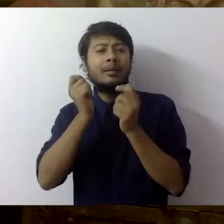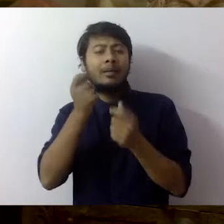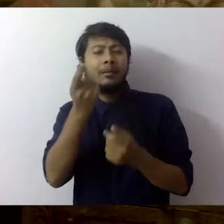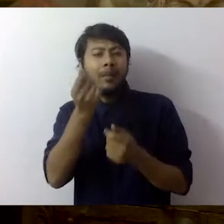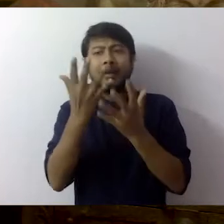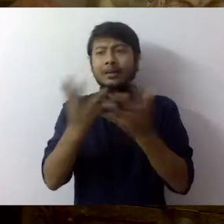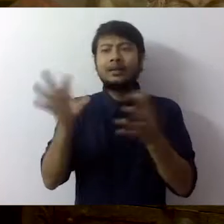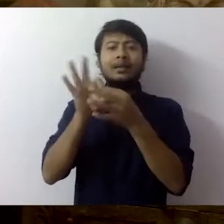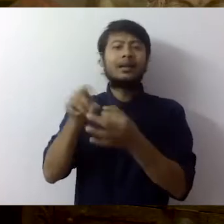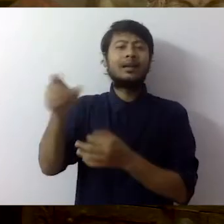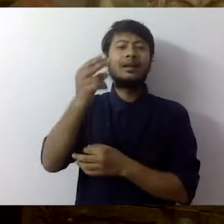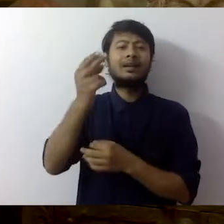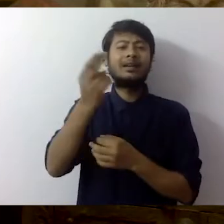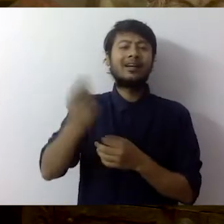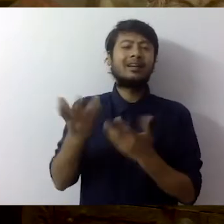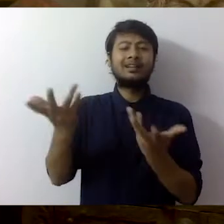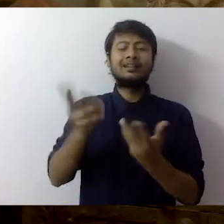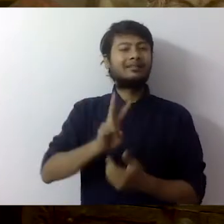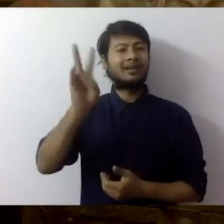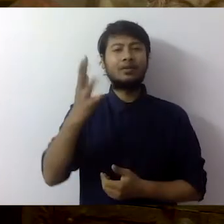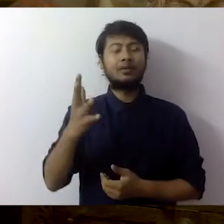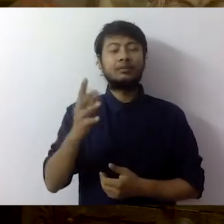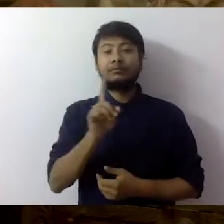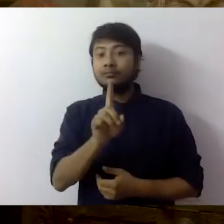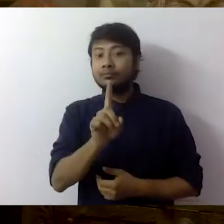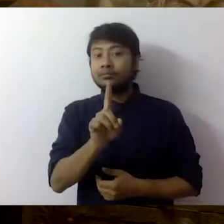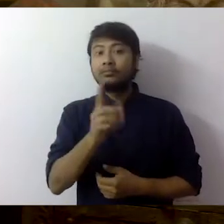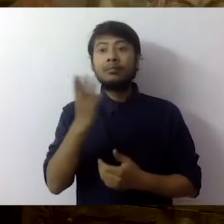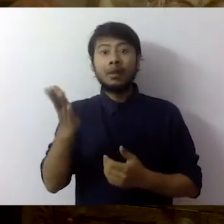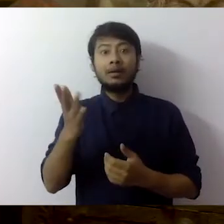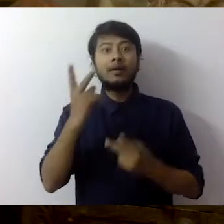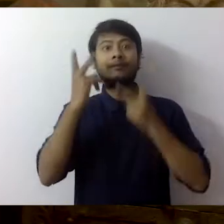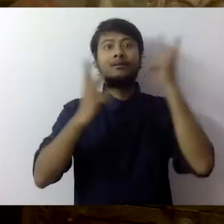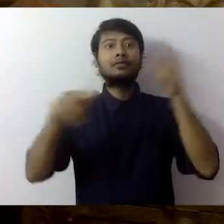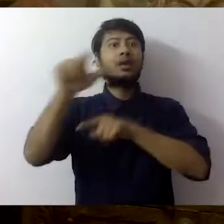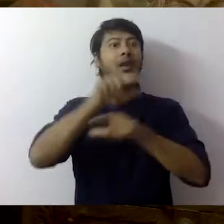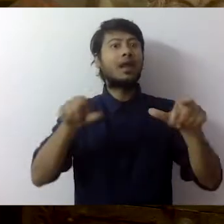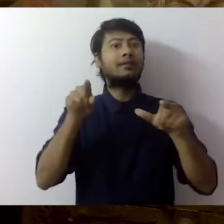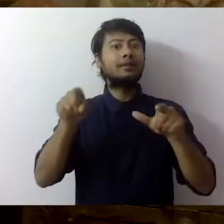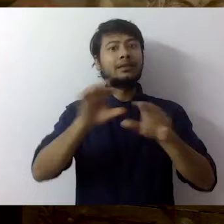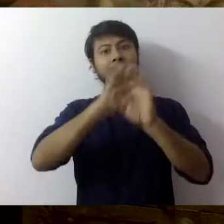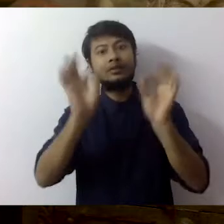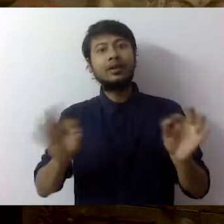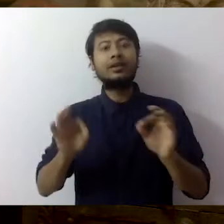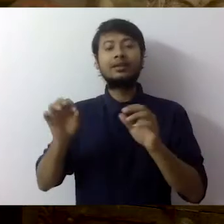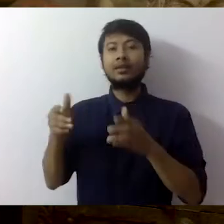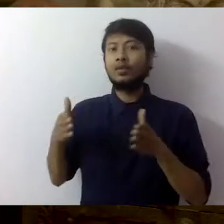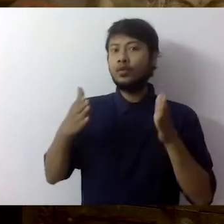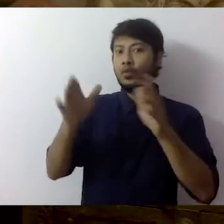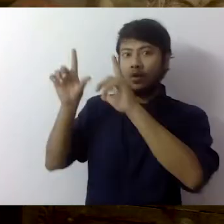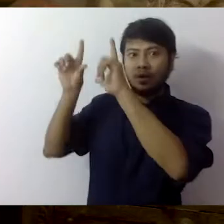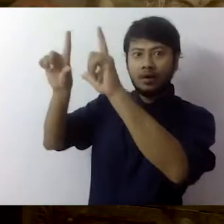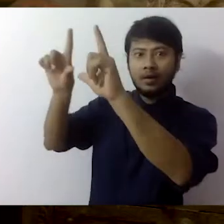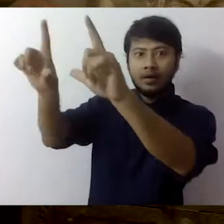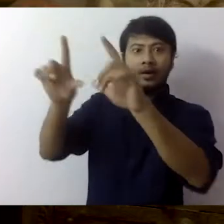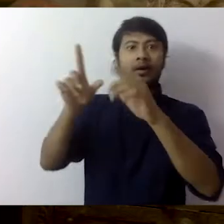better able to understand and decode the visual language of these images on posters, on billboards, advertisements,